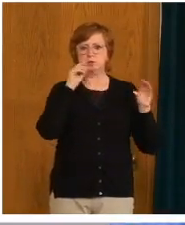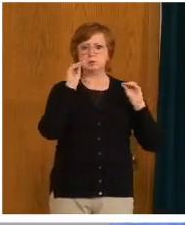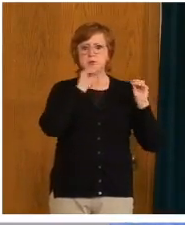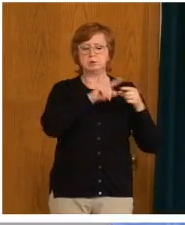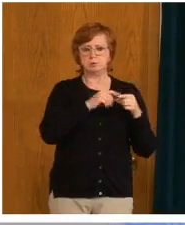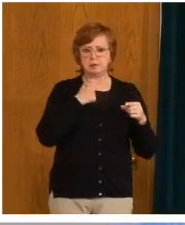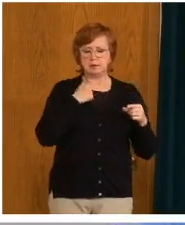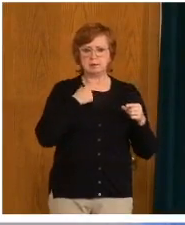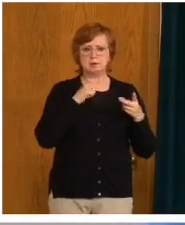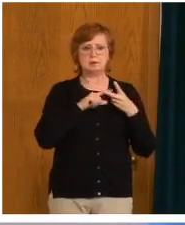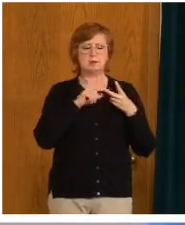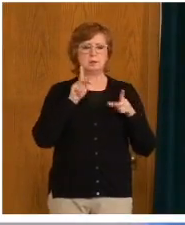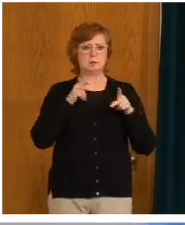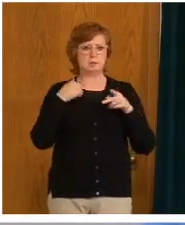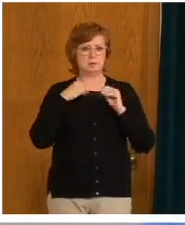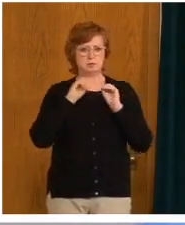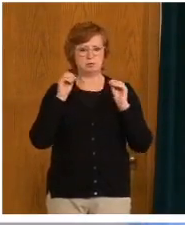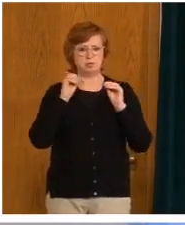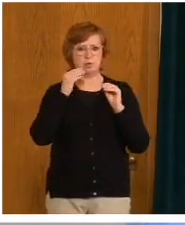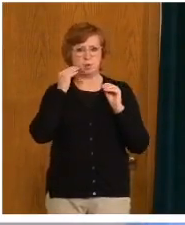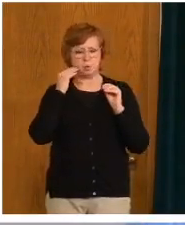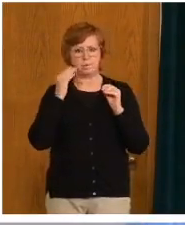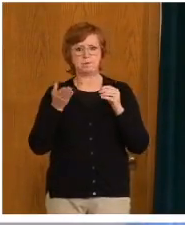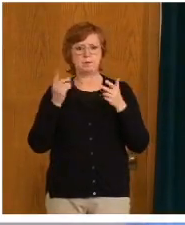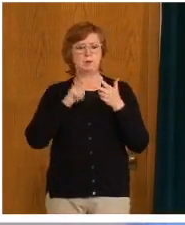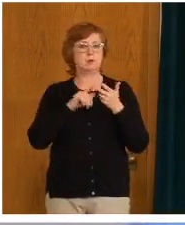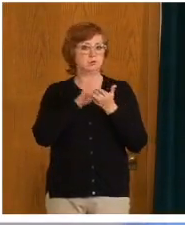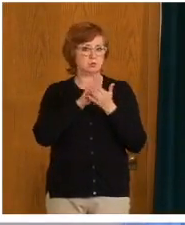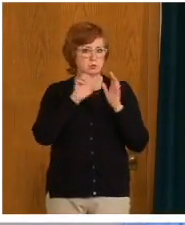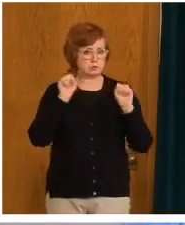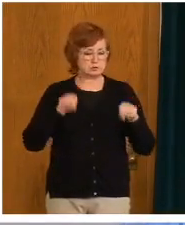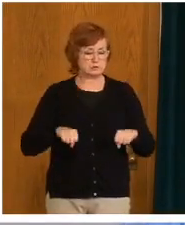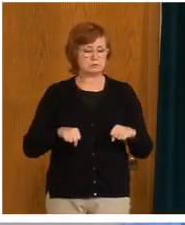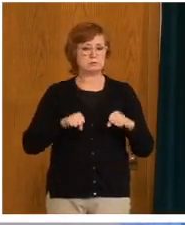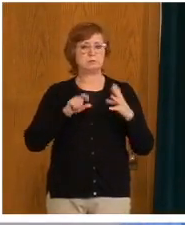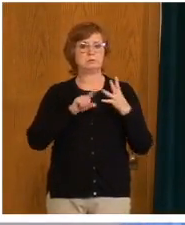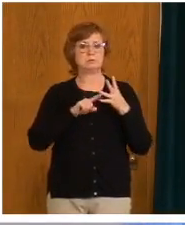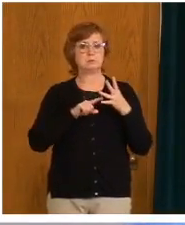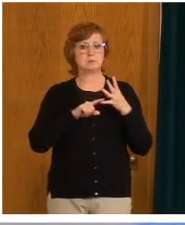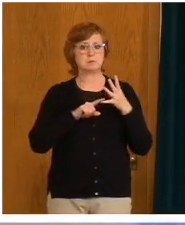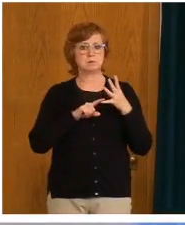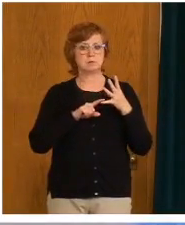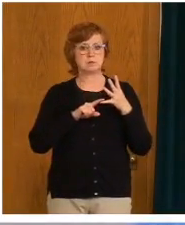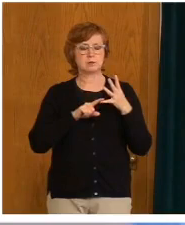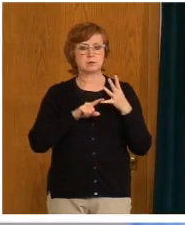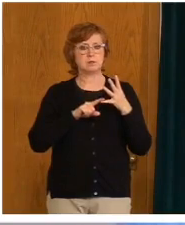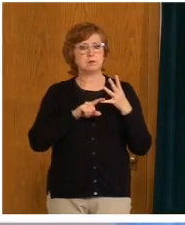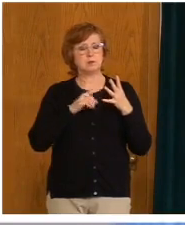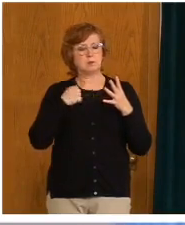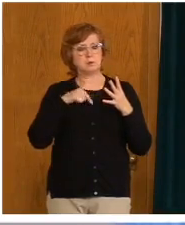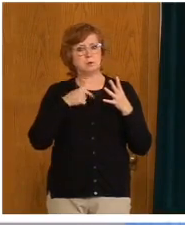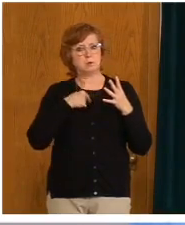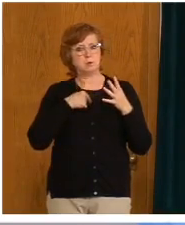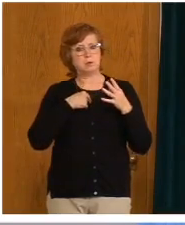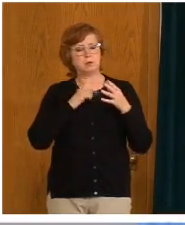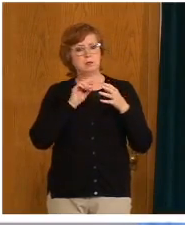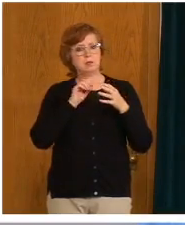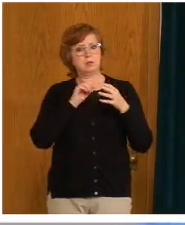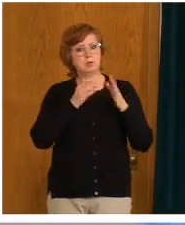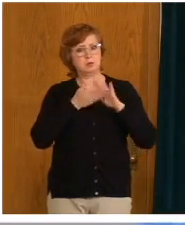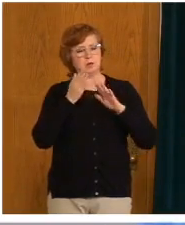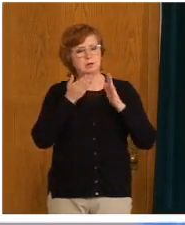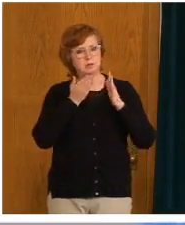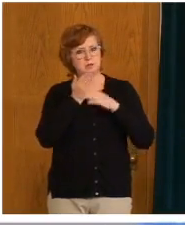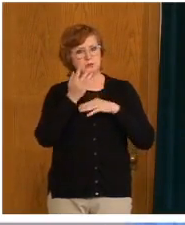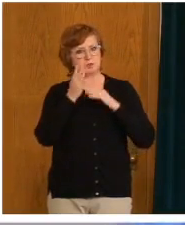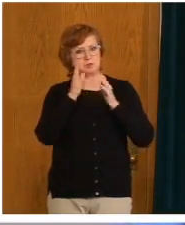some of the schools. With the school programs and even in the testing in the schools, we're not focusing just doing school hours. So in communities,